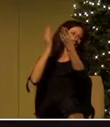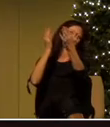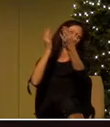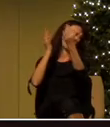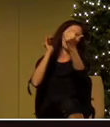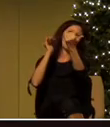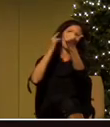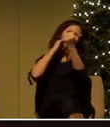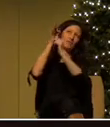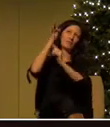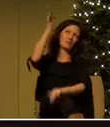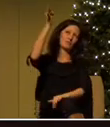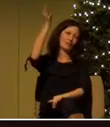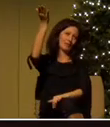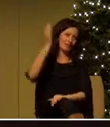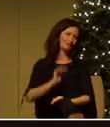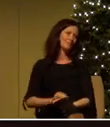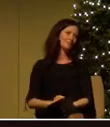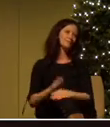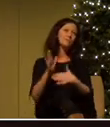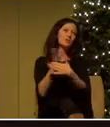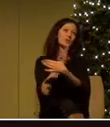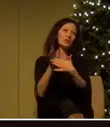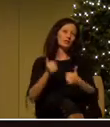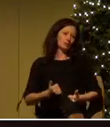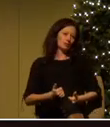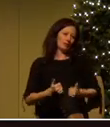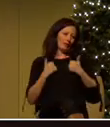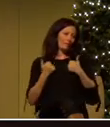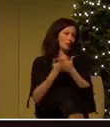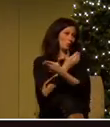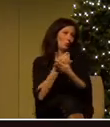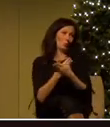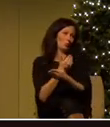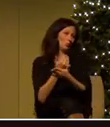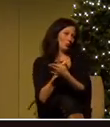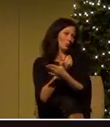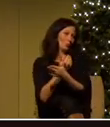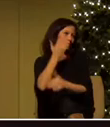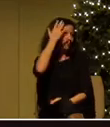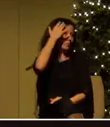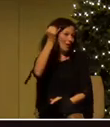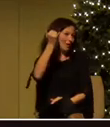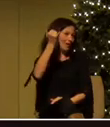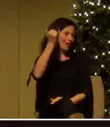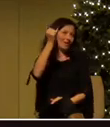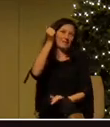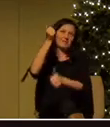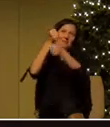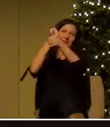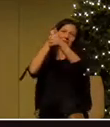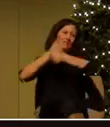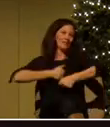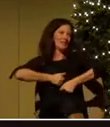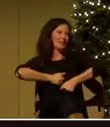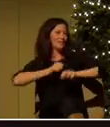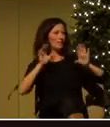there. And we can share in that new life with him because of the gift of himself.